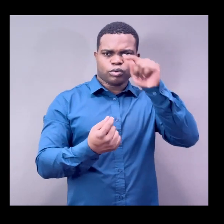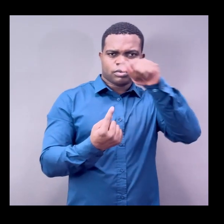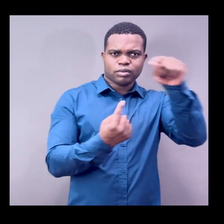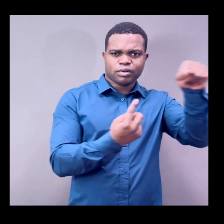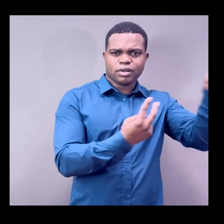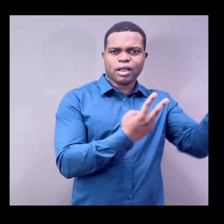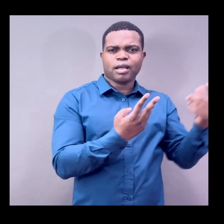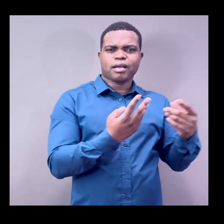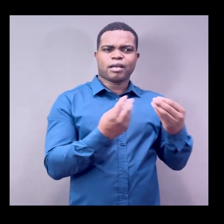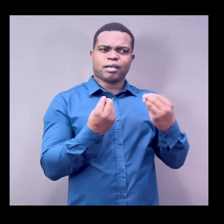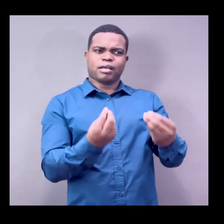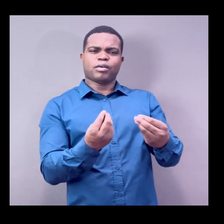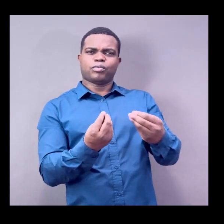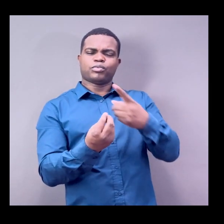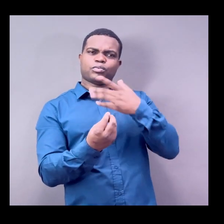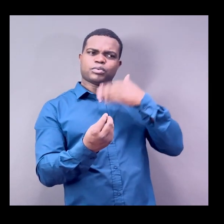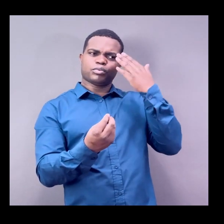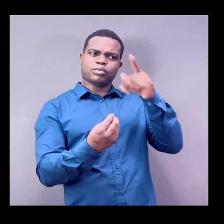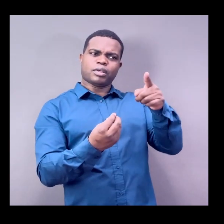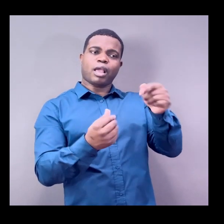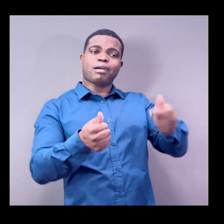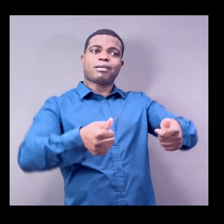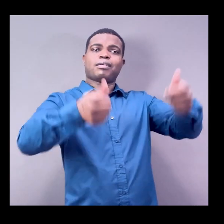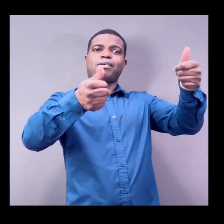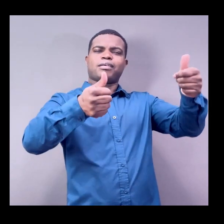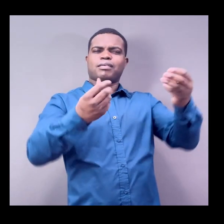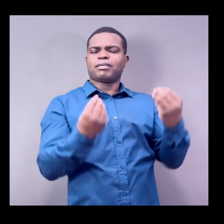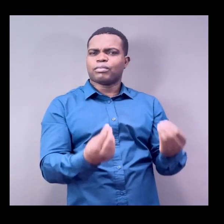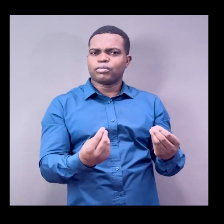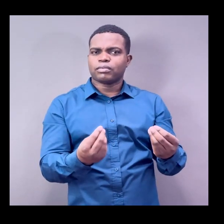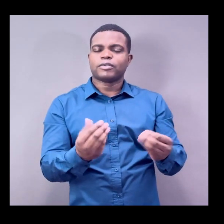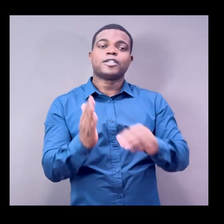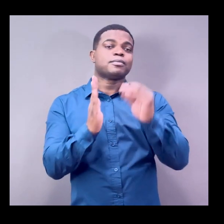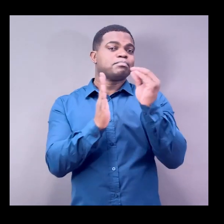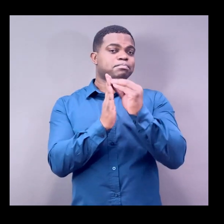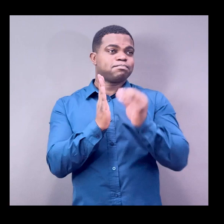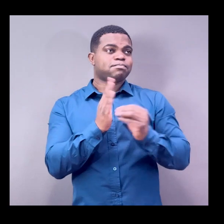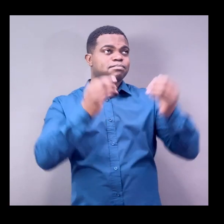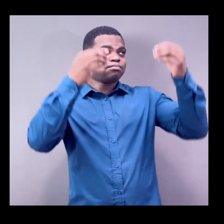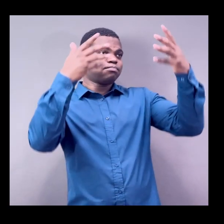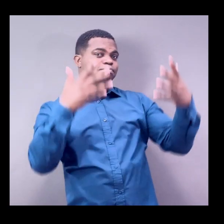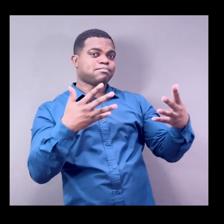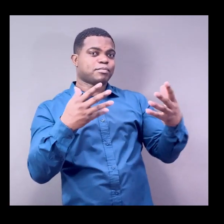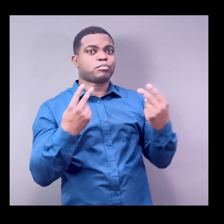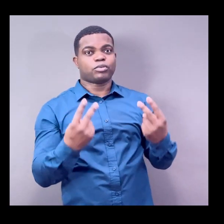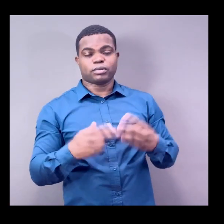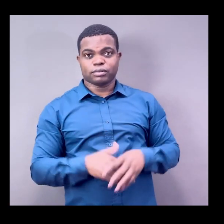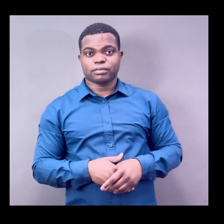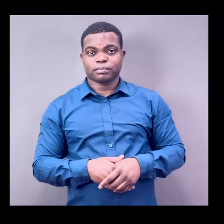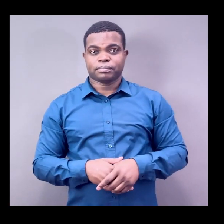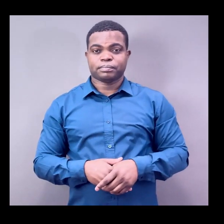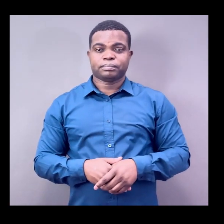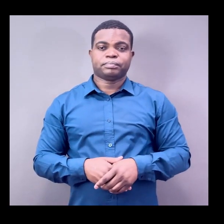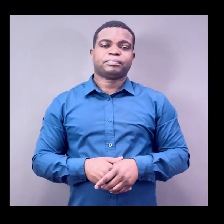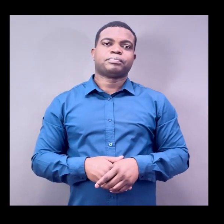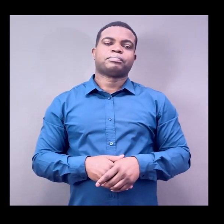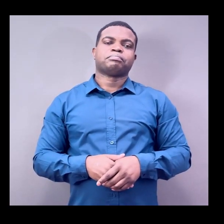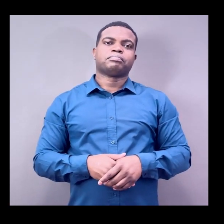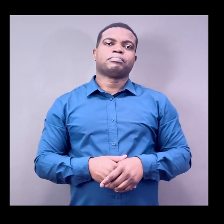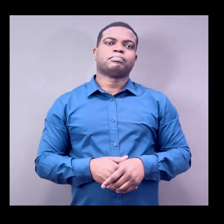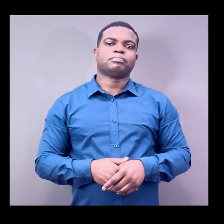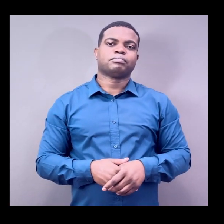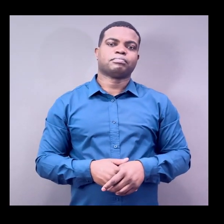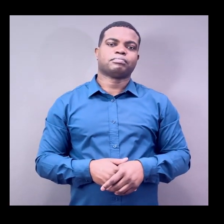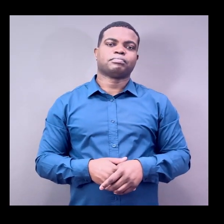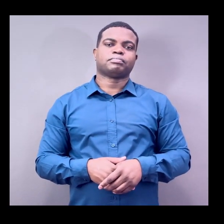you are going to be measuring the performance. If actually you are going to